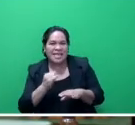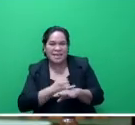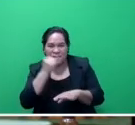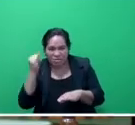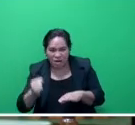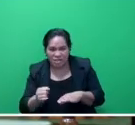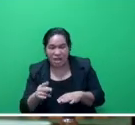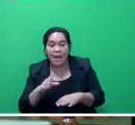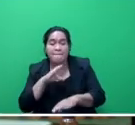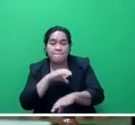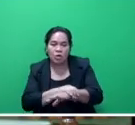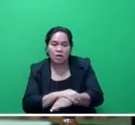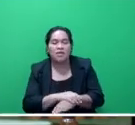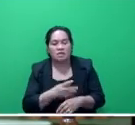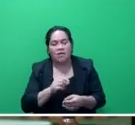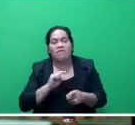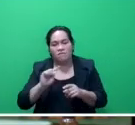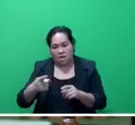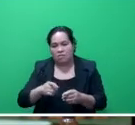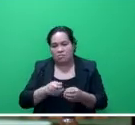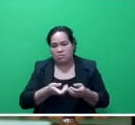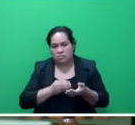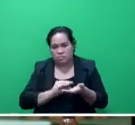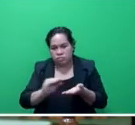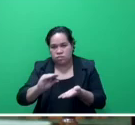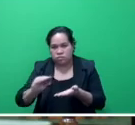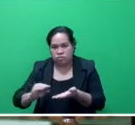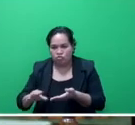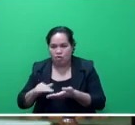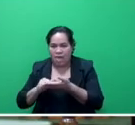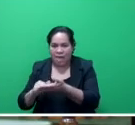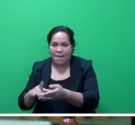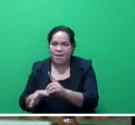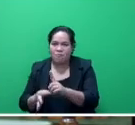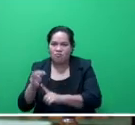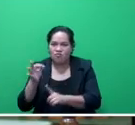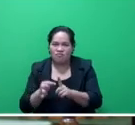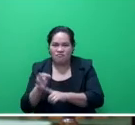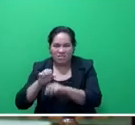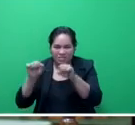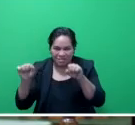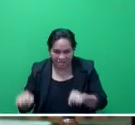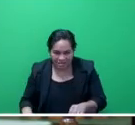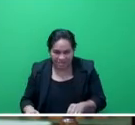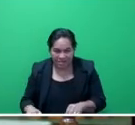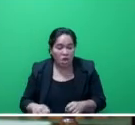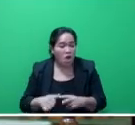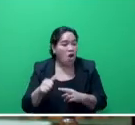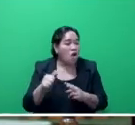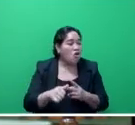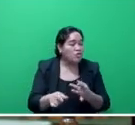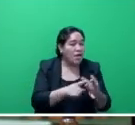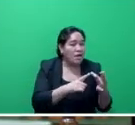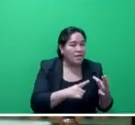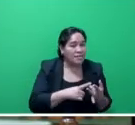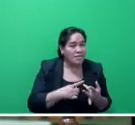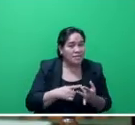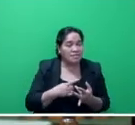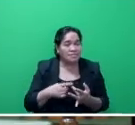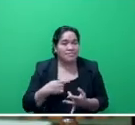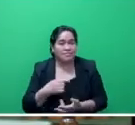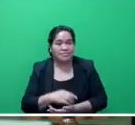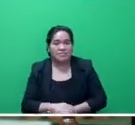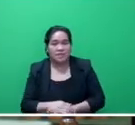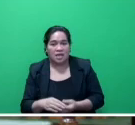rolling out to all other agencies. We are also looking at rolling out Internet Payment Gateway and digital money wallets under this initiative.